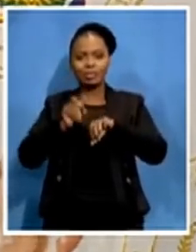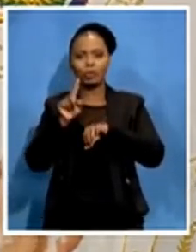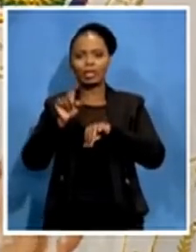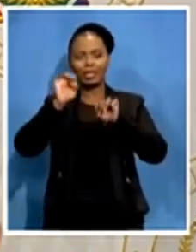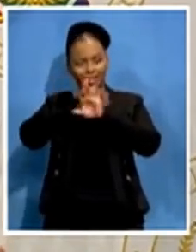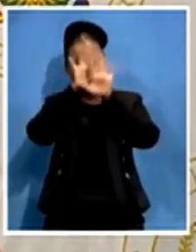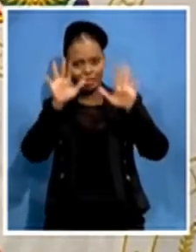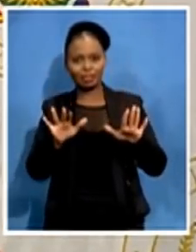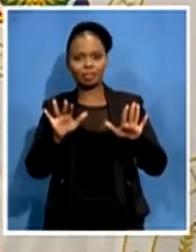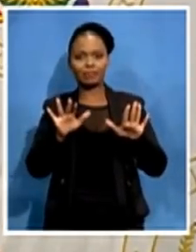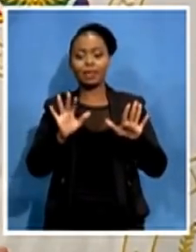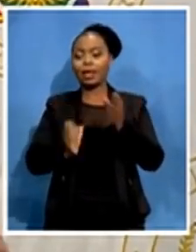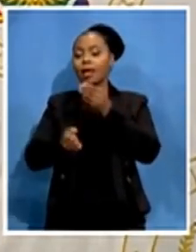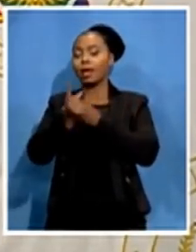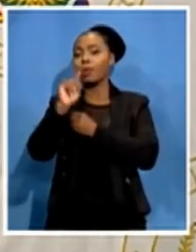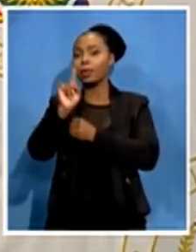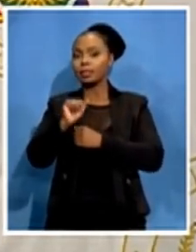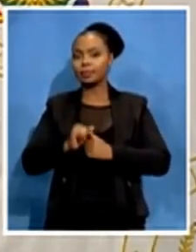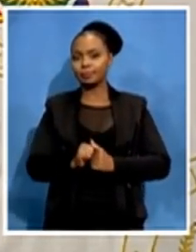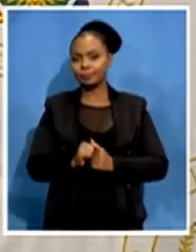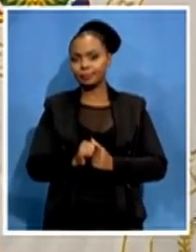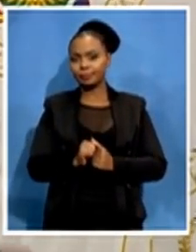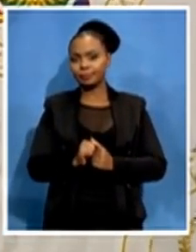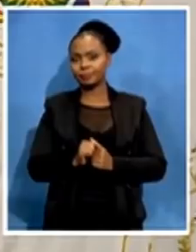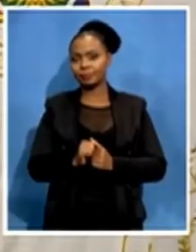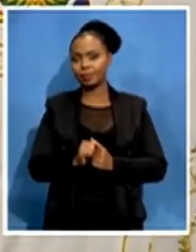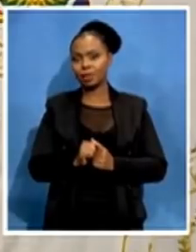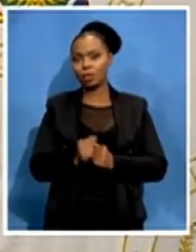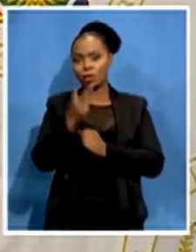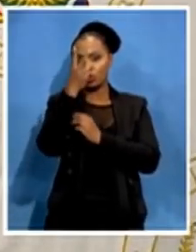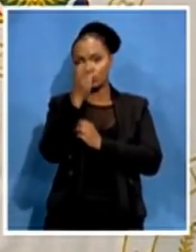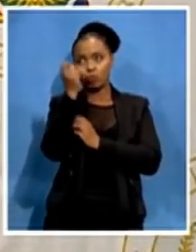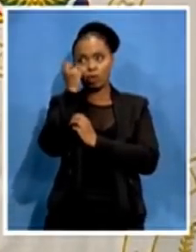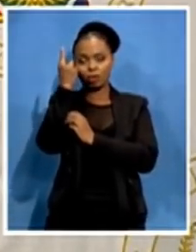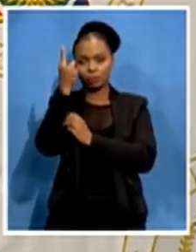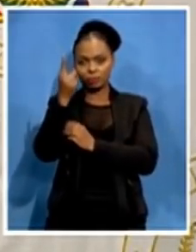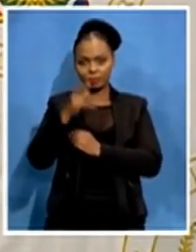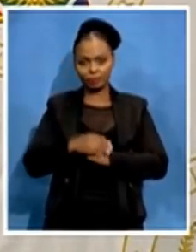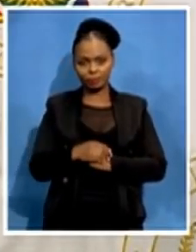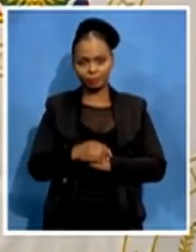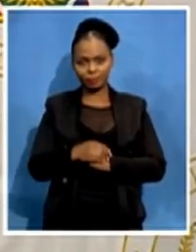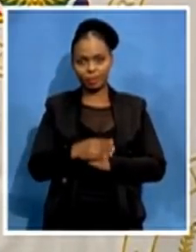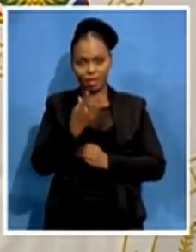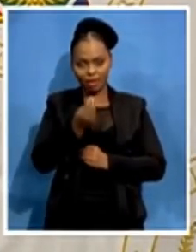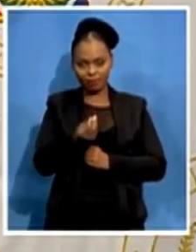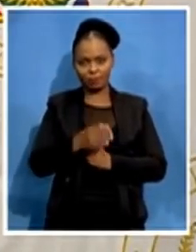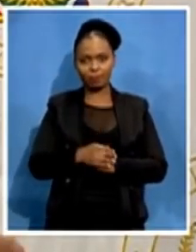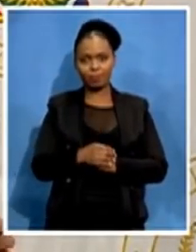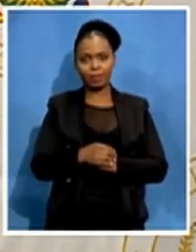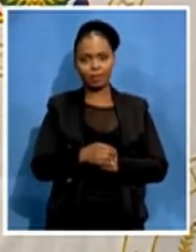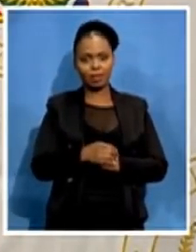You had two versions. The version of President Jacob Zuma and the version